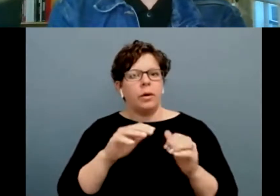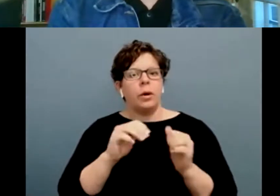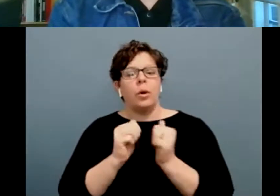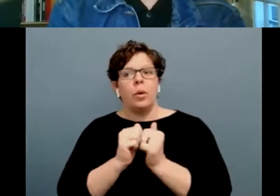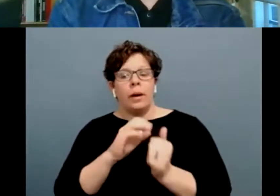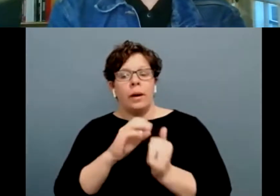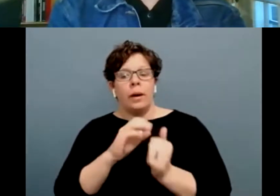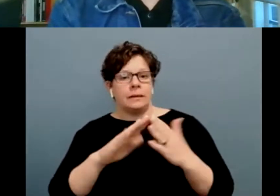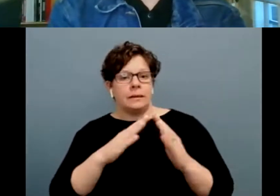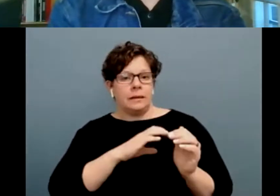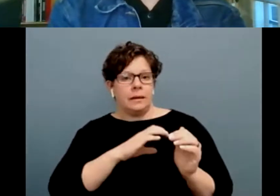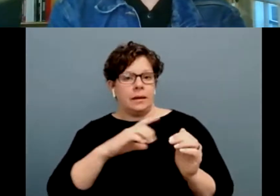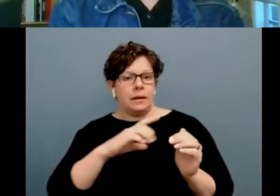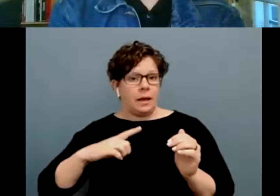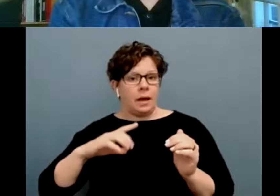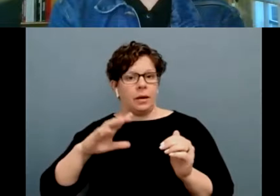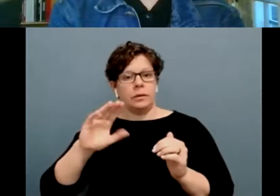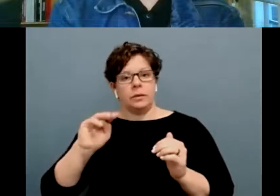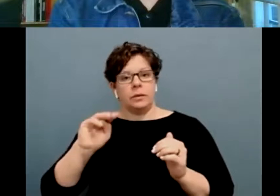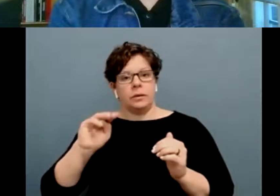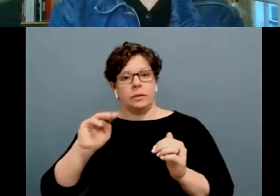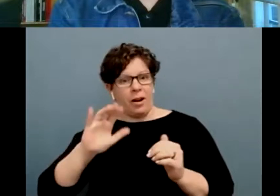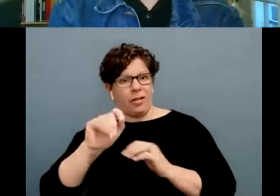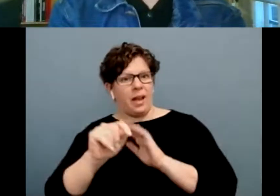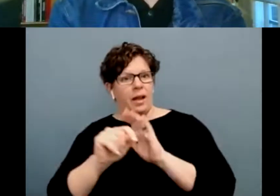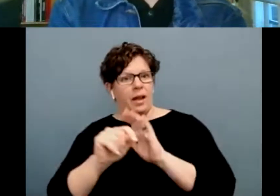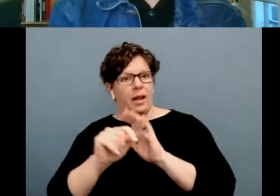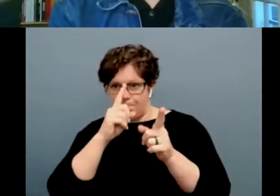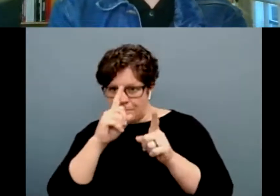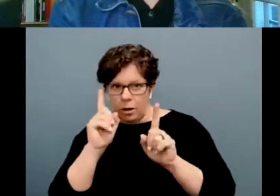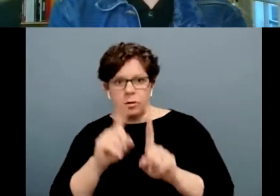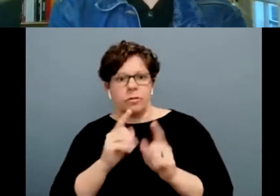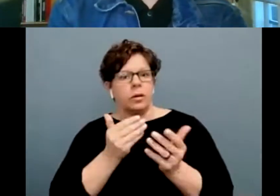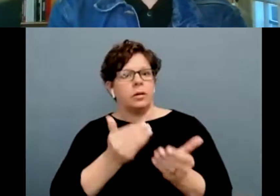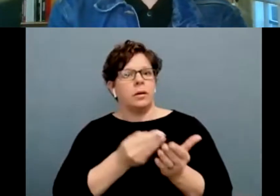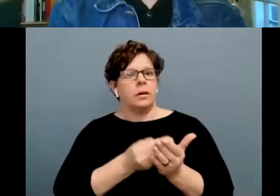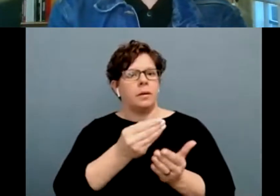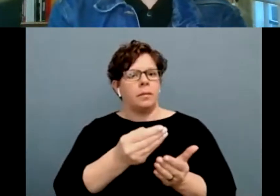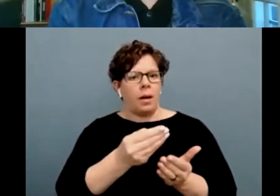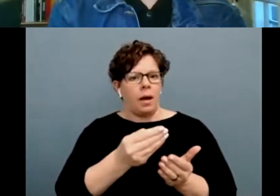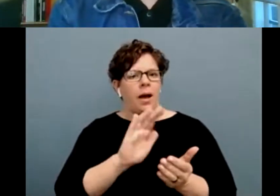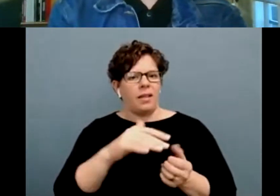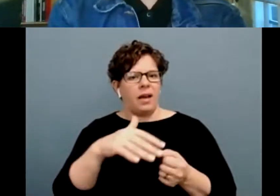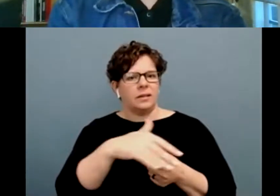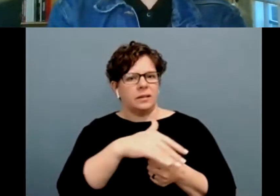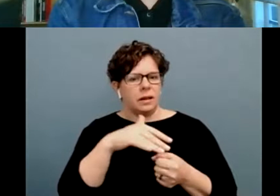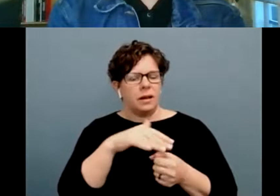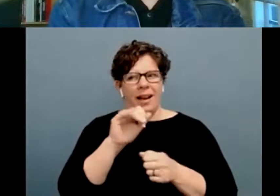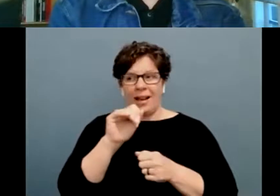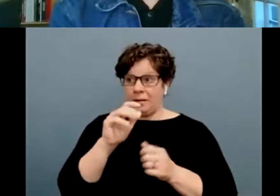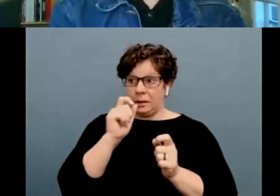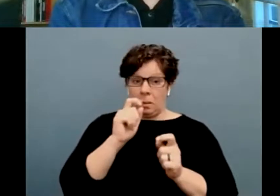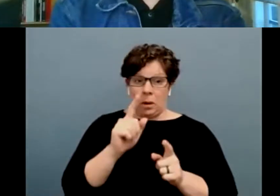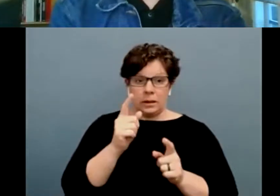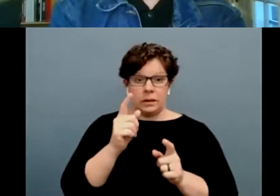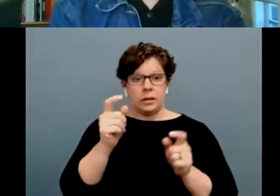time, we had unanimous support to buy the site. And surprisingly, at the time, the mayor, the